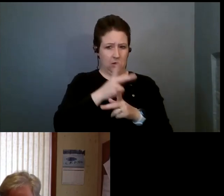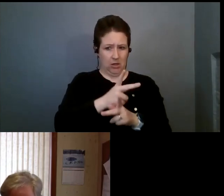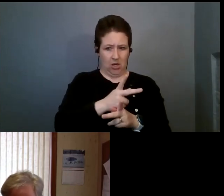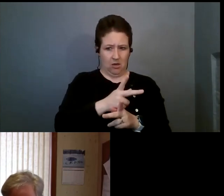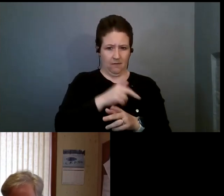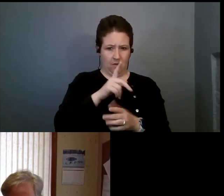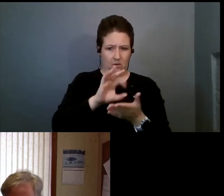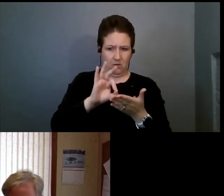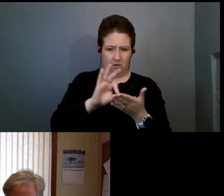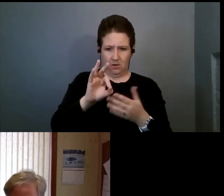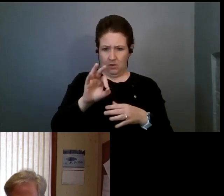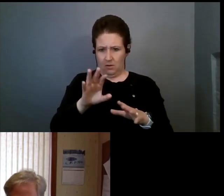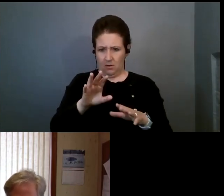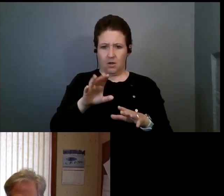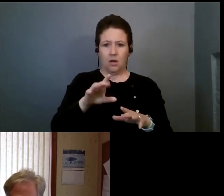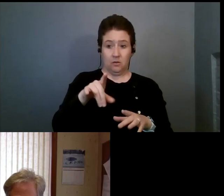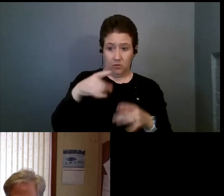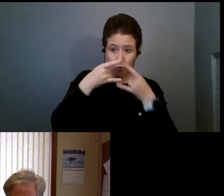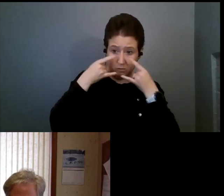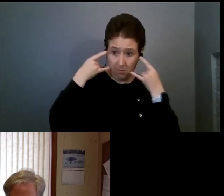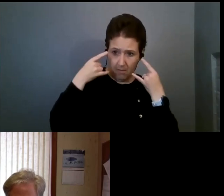students are wearing masks and